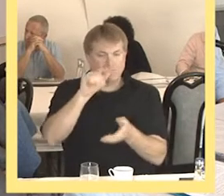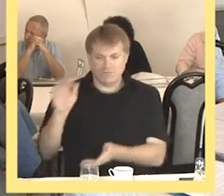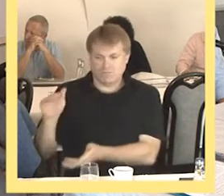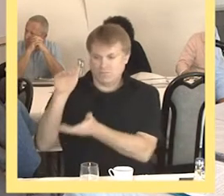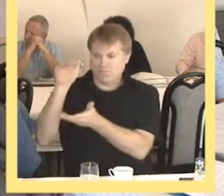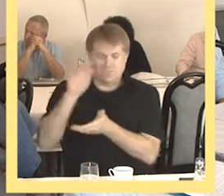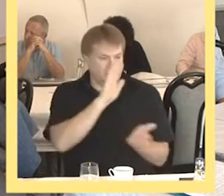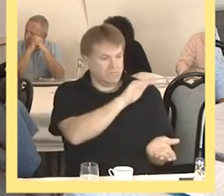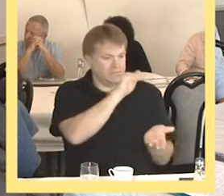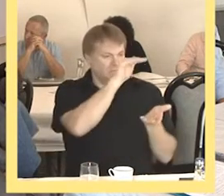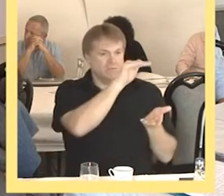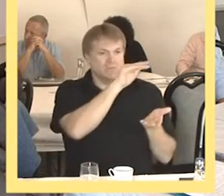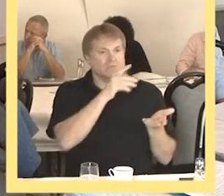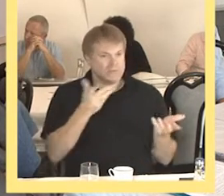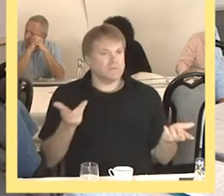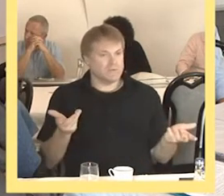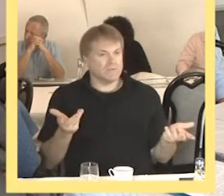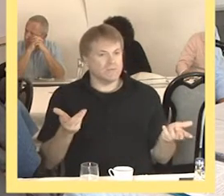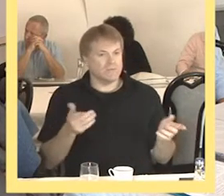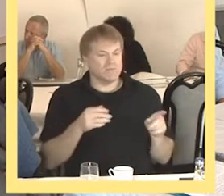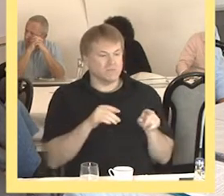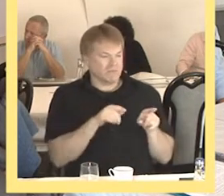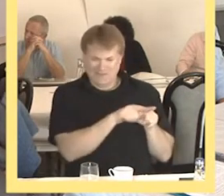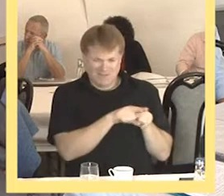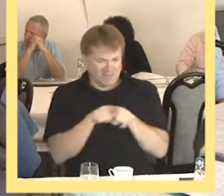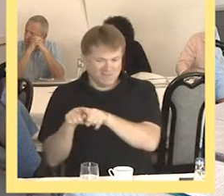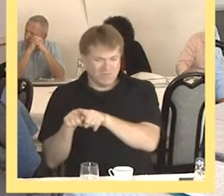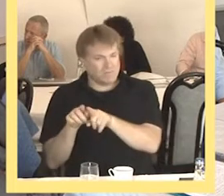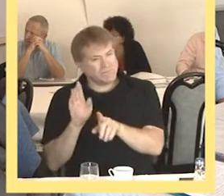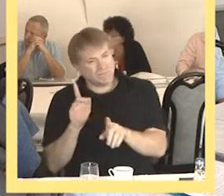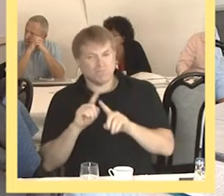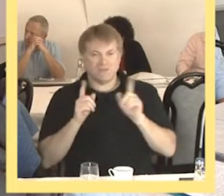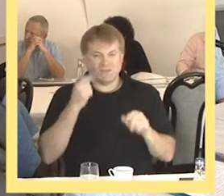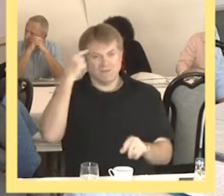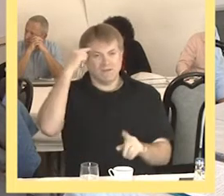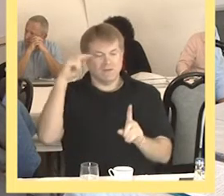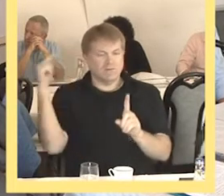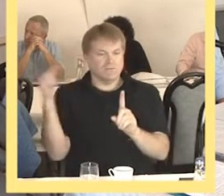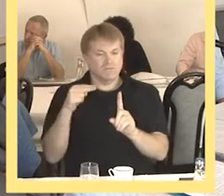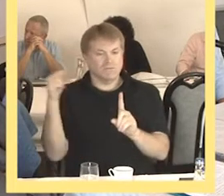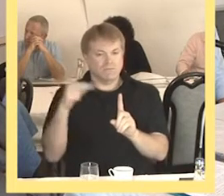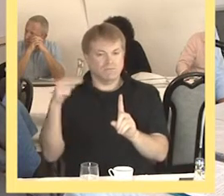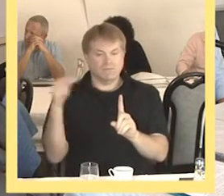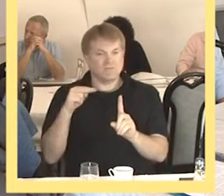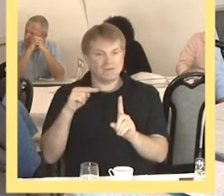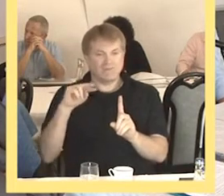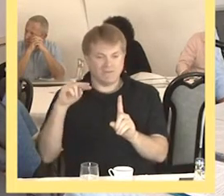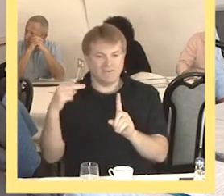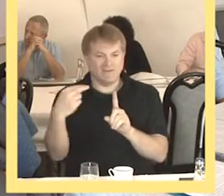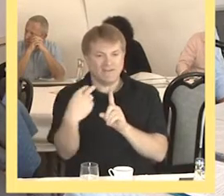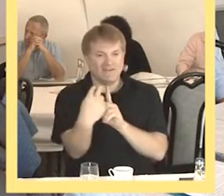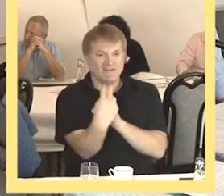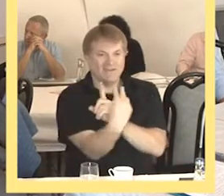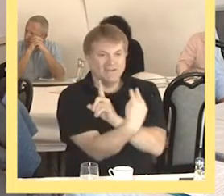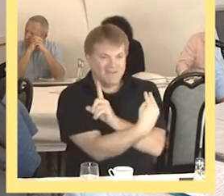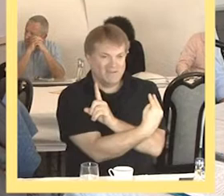very special or uncommon strategies. I think we can look into the future